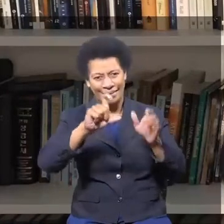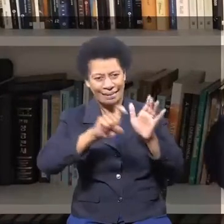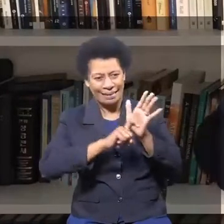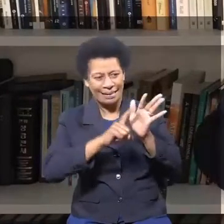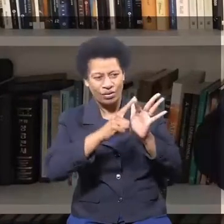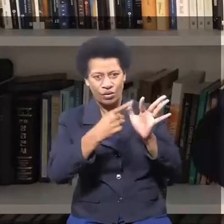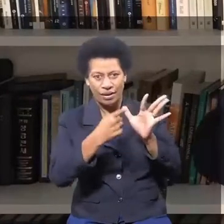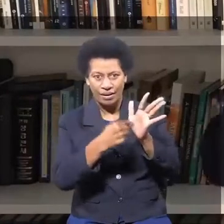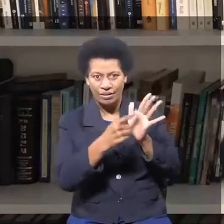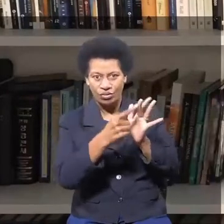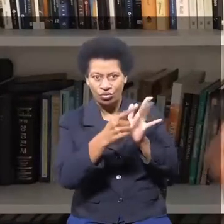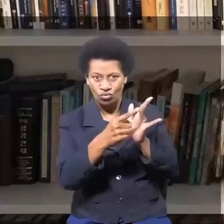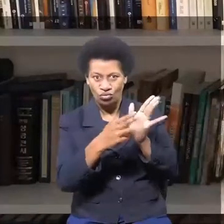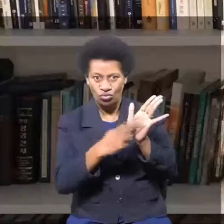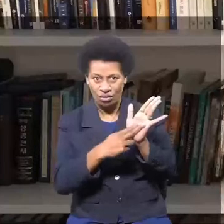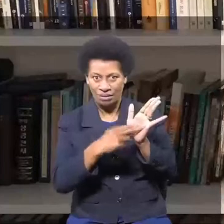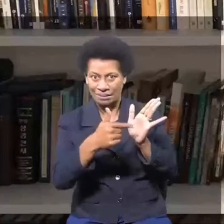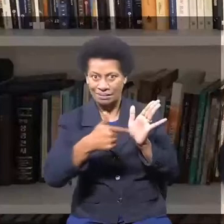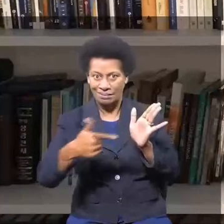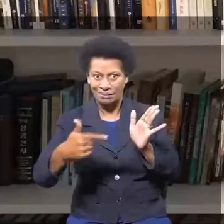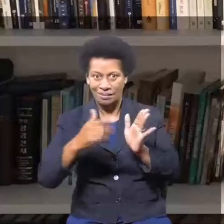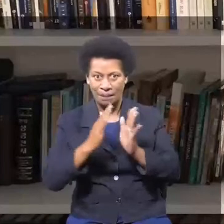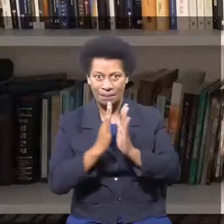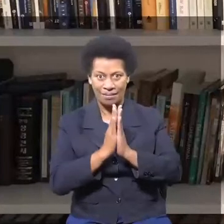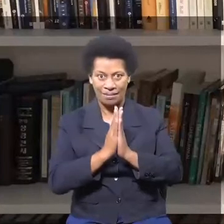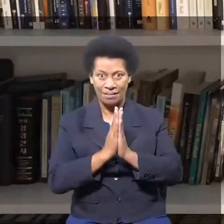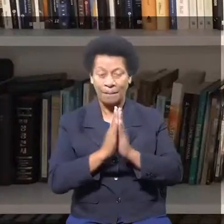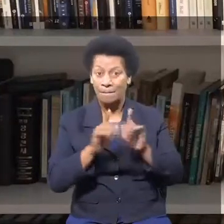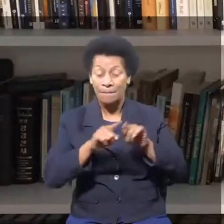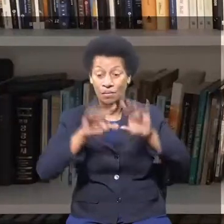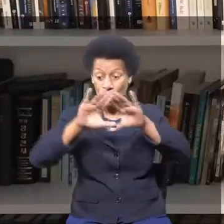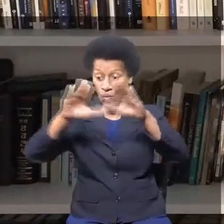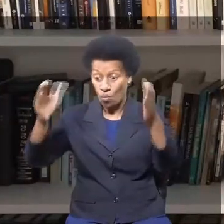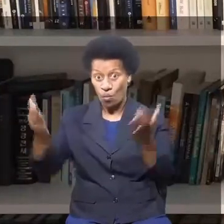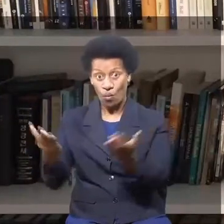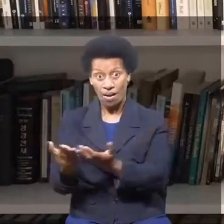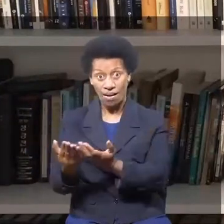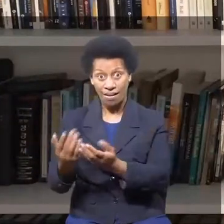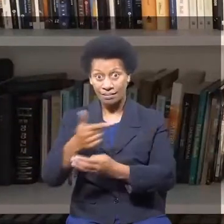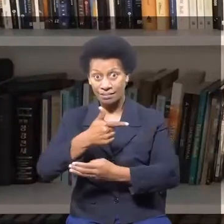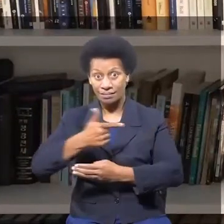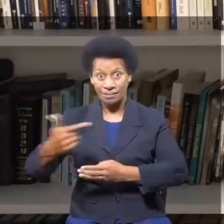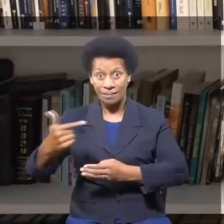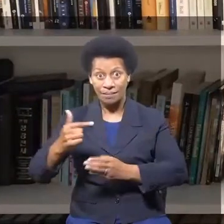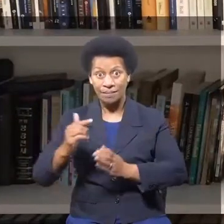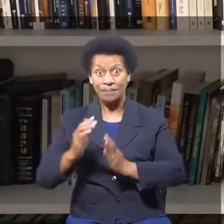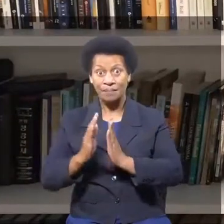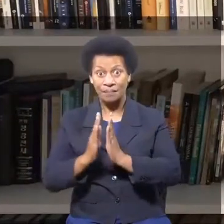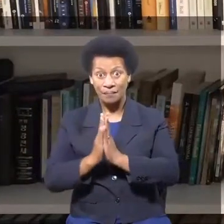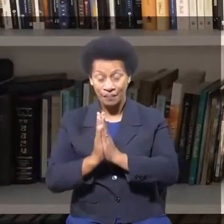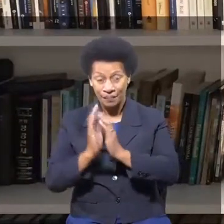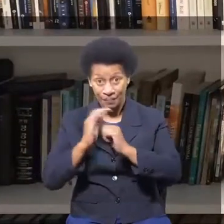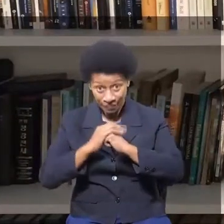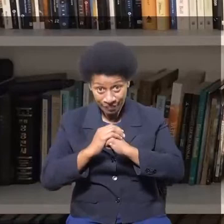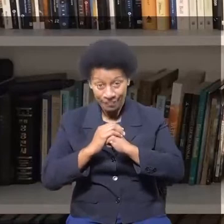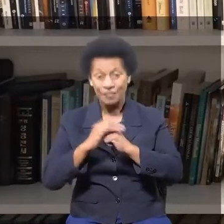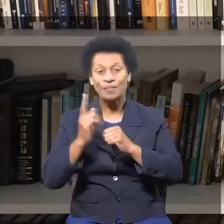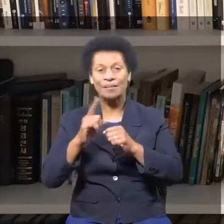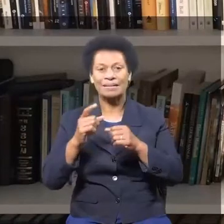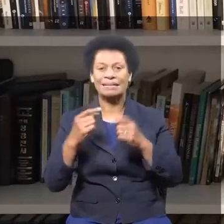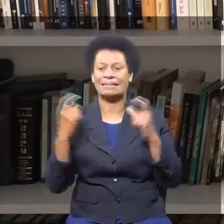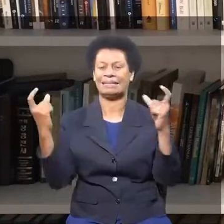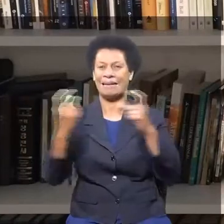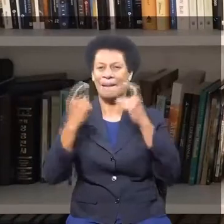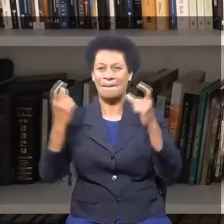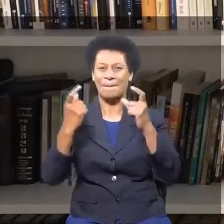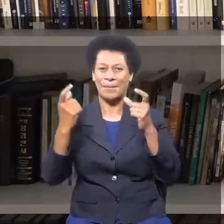where the Adventist Church family right around the world celebrates God's creation.